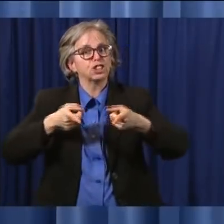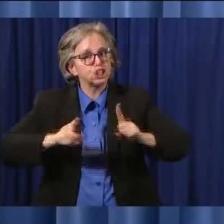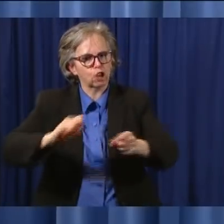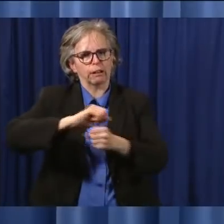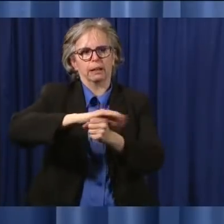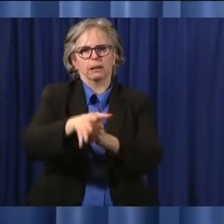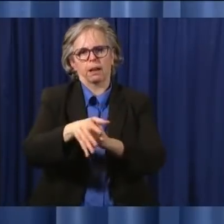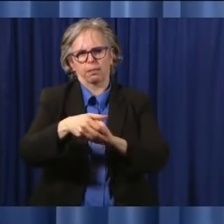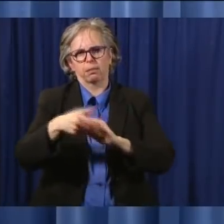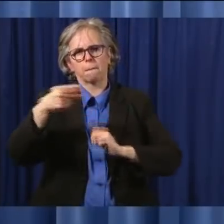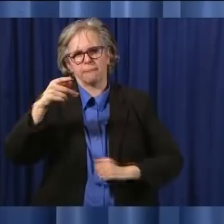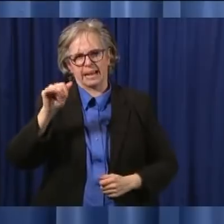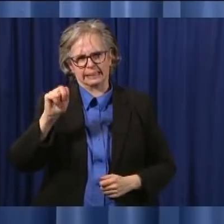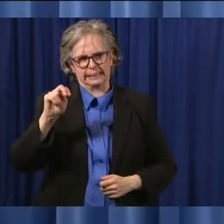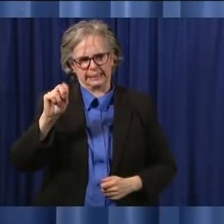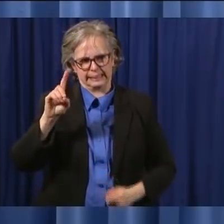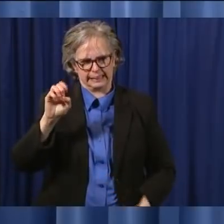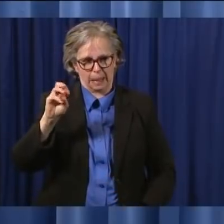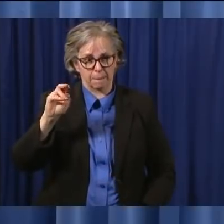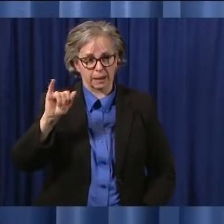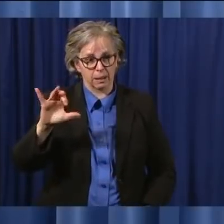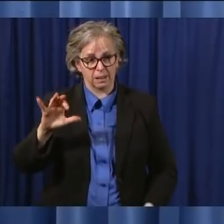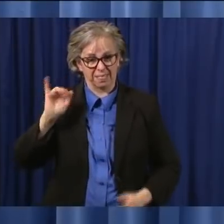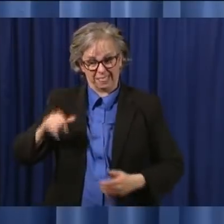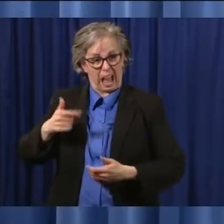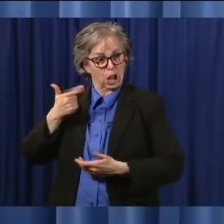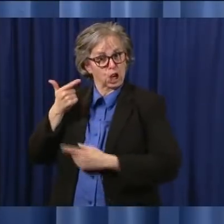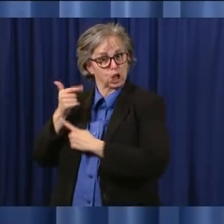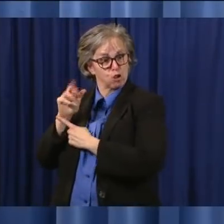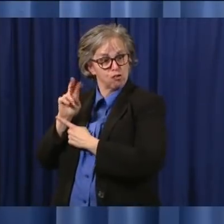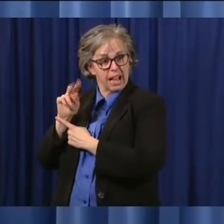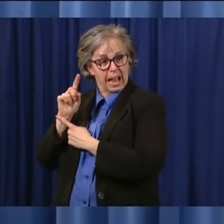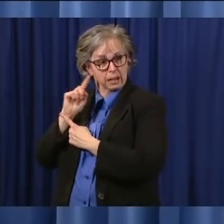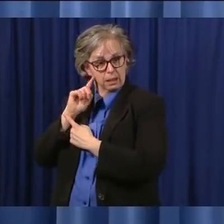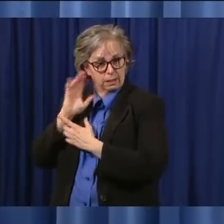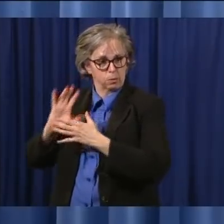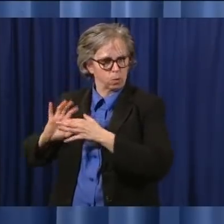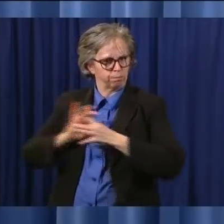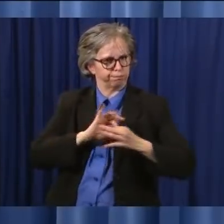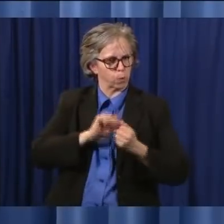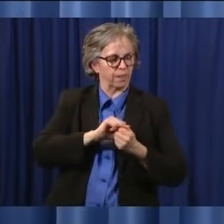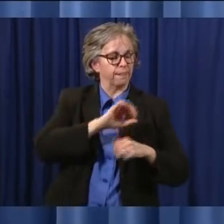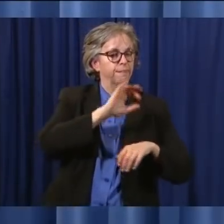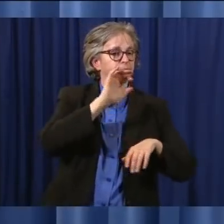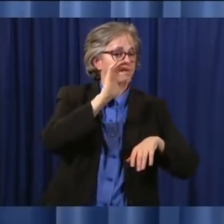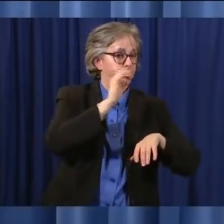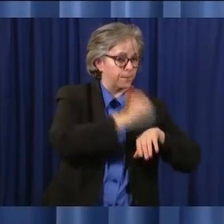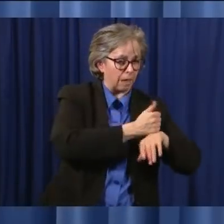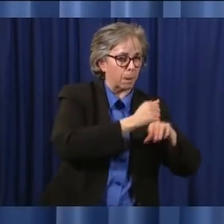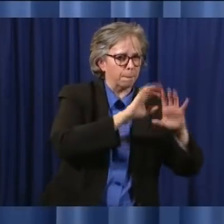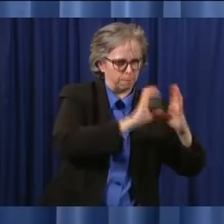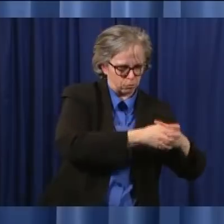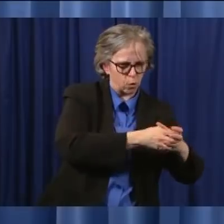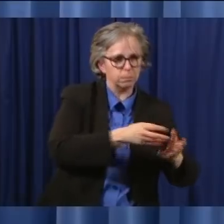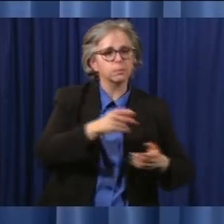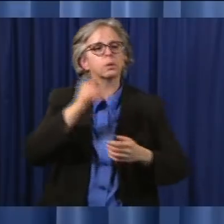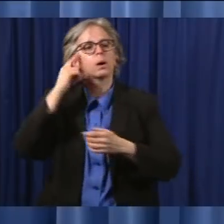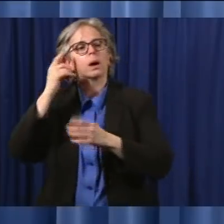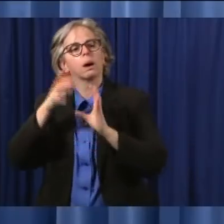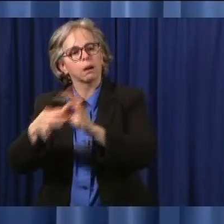This grant will allow faith-based and community-based organizations to develop culturally appropriate